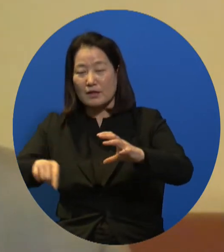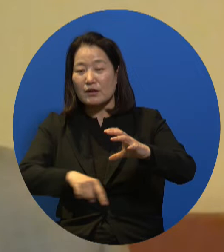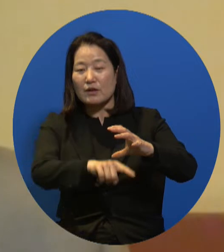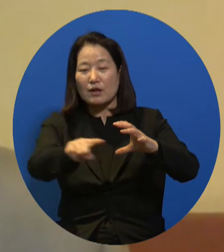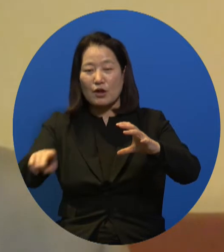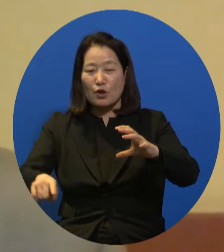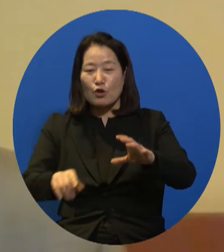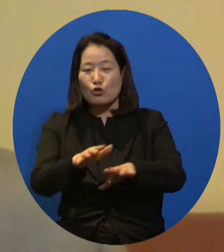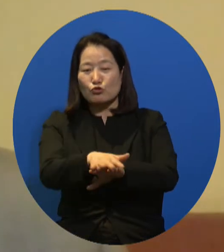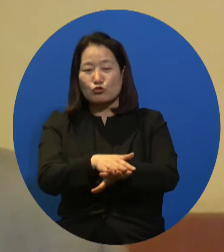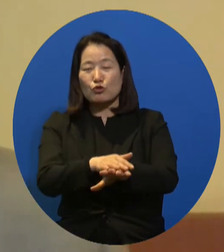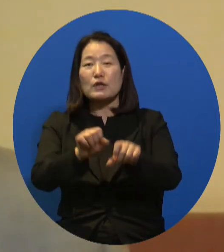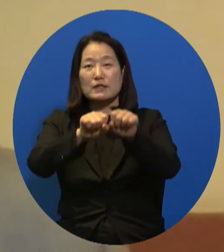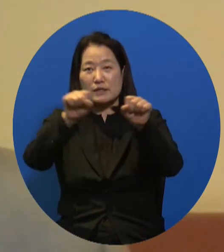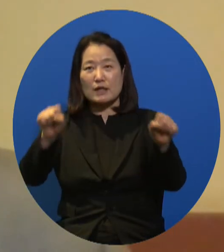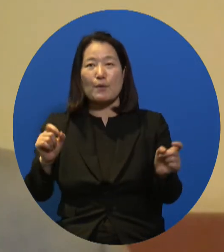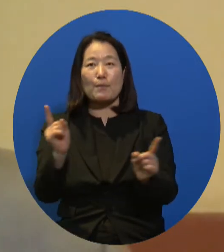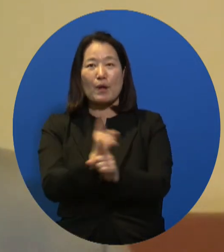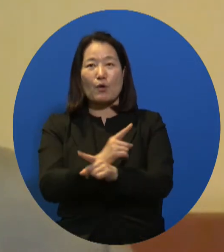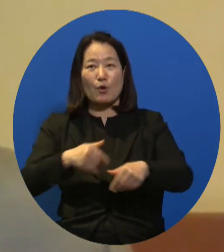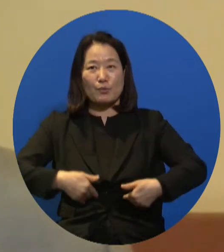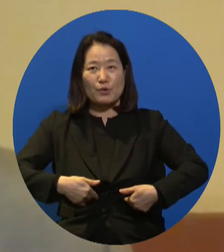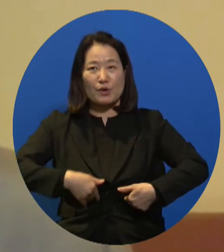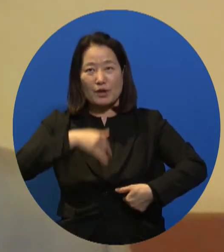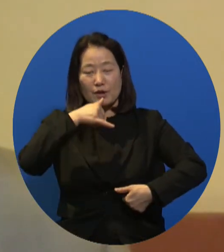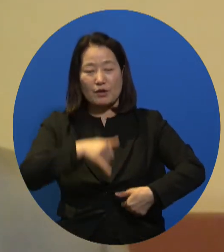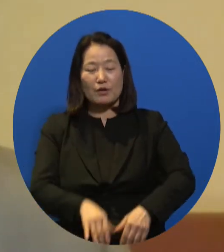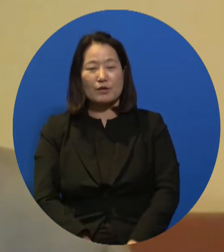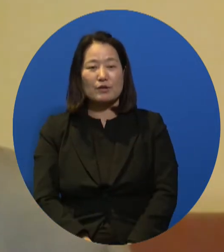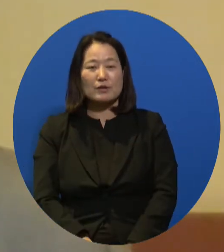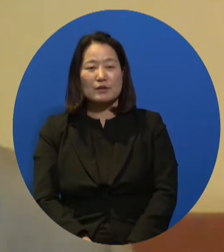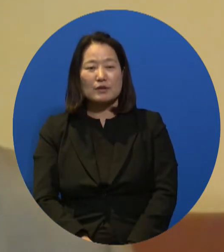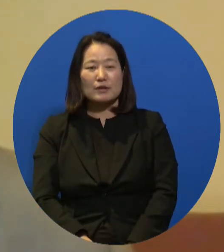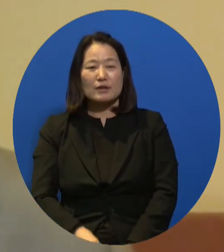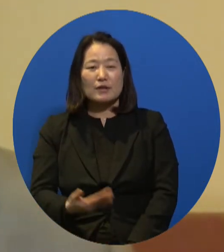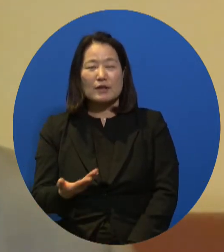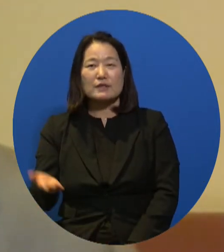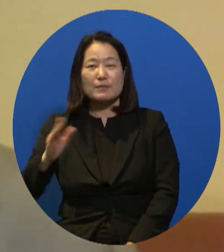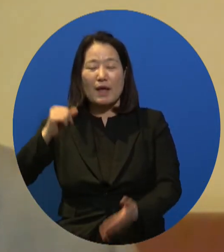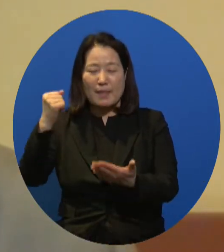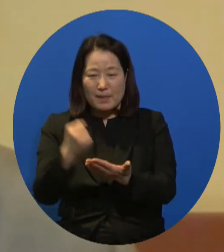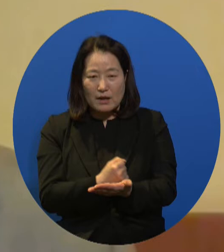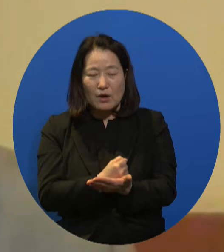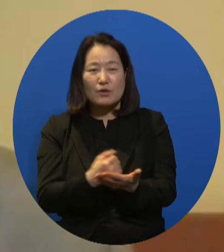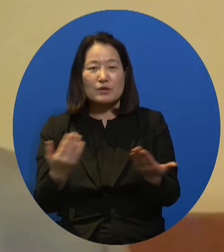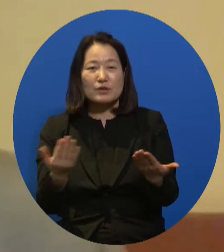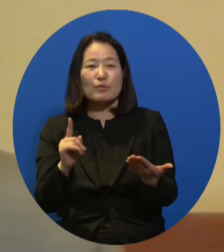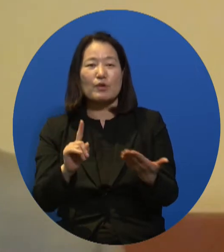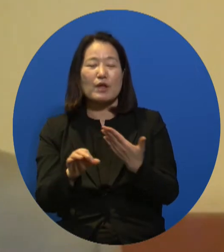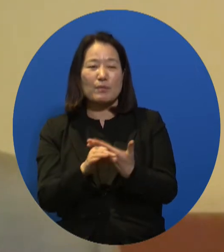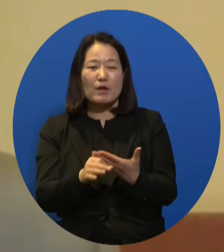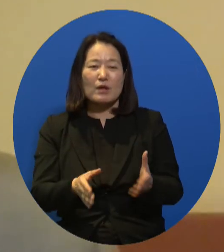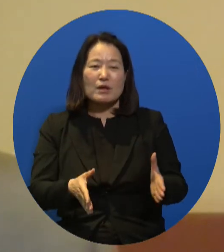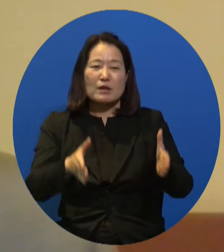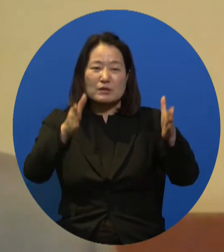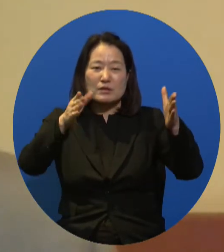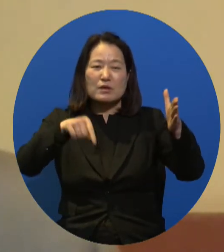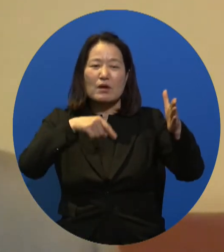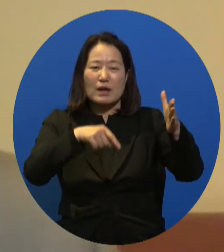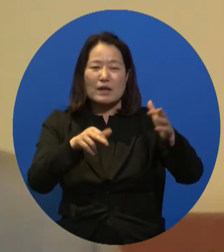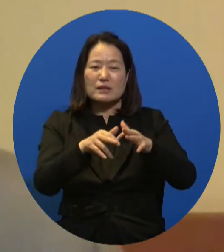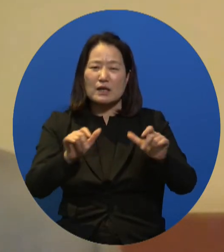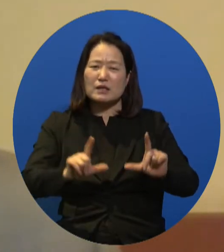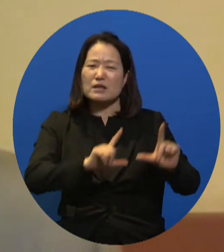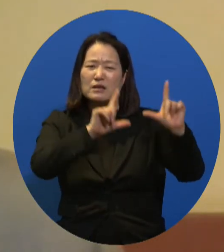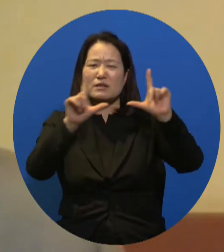institutional forms of care, such as retirement homes, that remain at the top of the mind of policymakers.